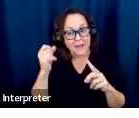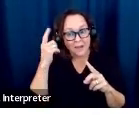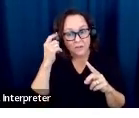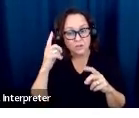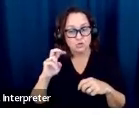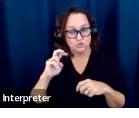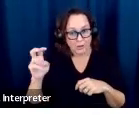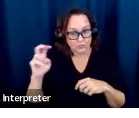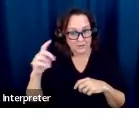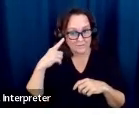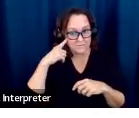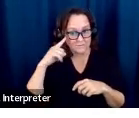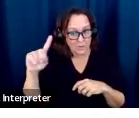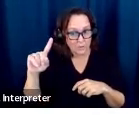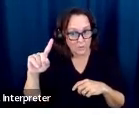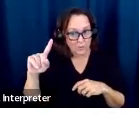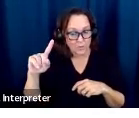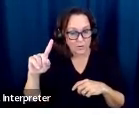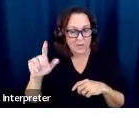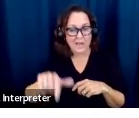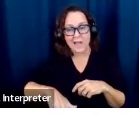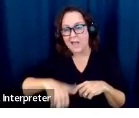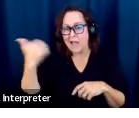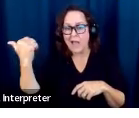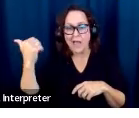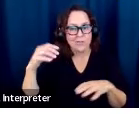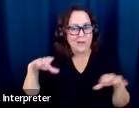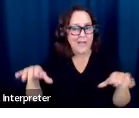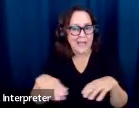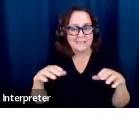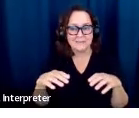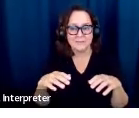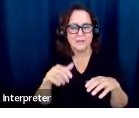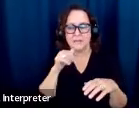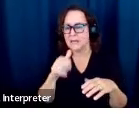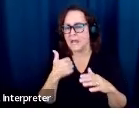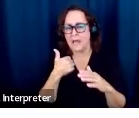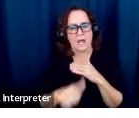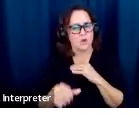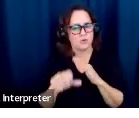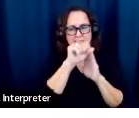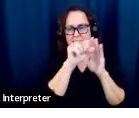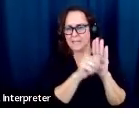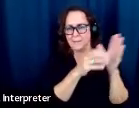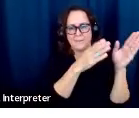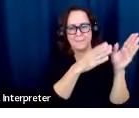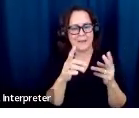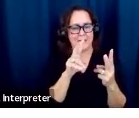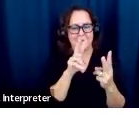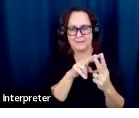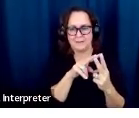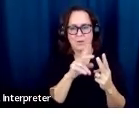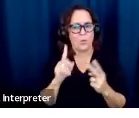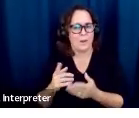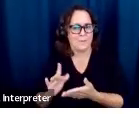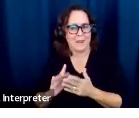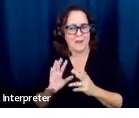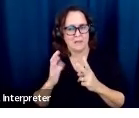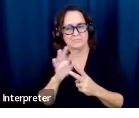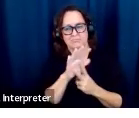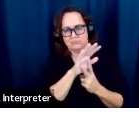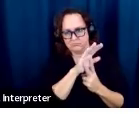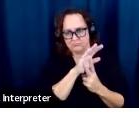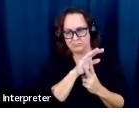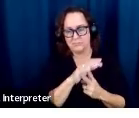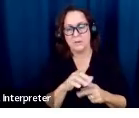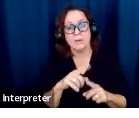transportation for other types of activities are not covered under the state plan. However, you can look at